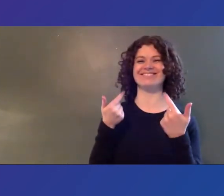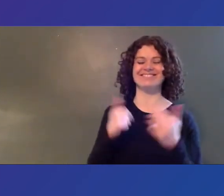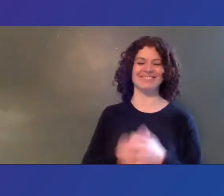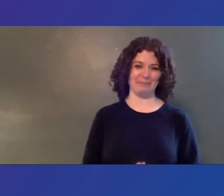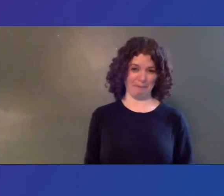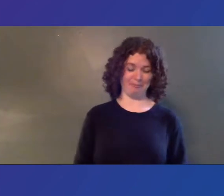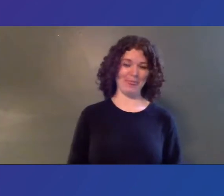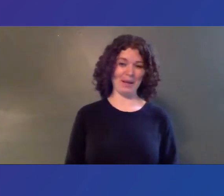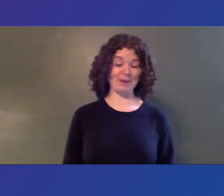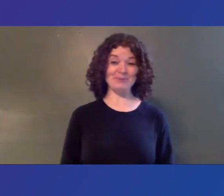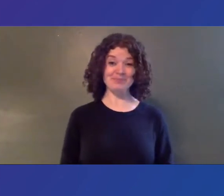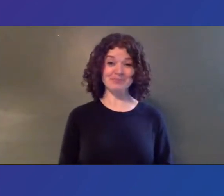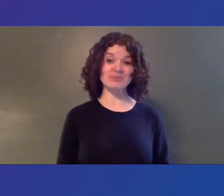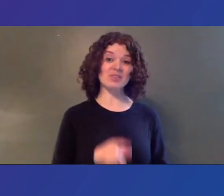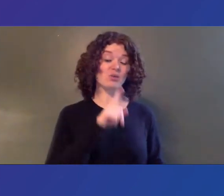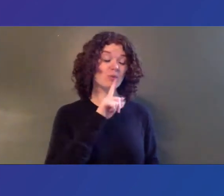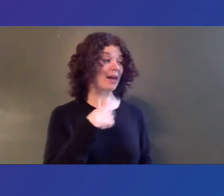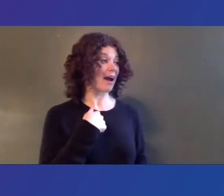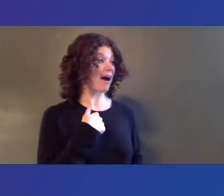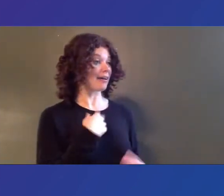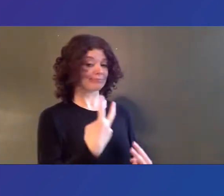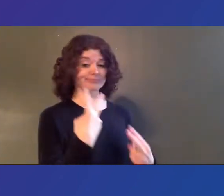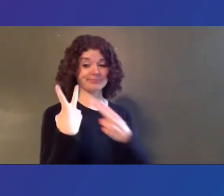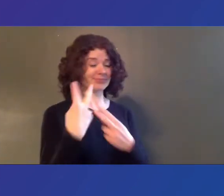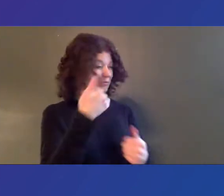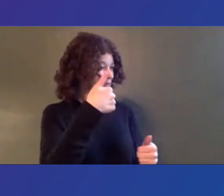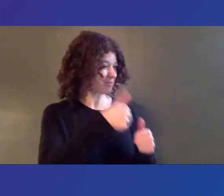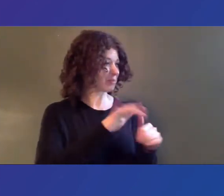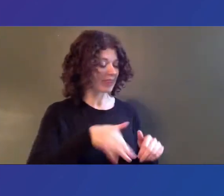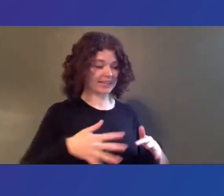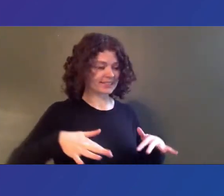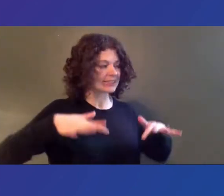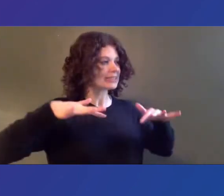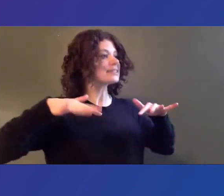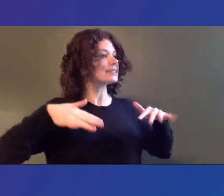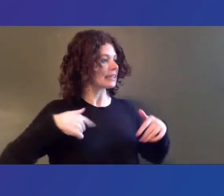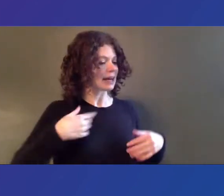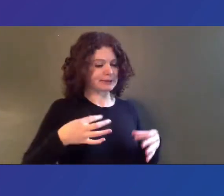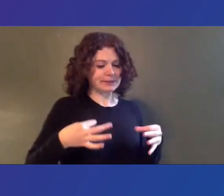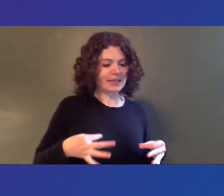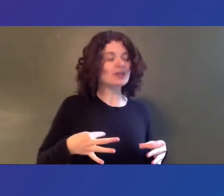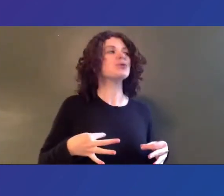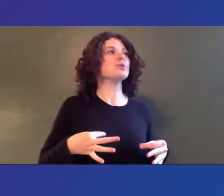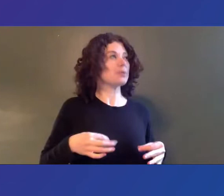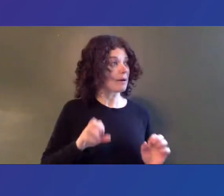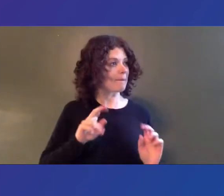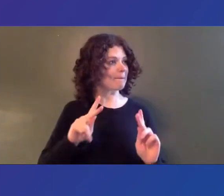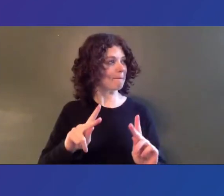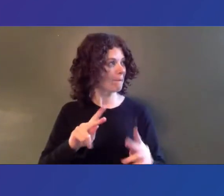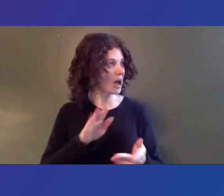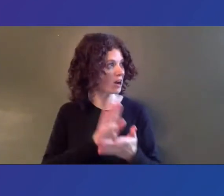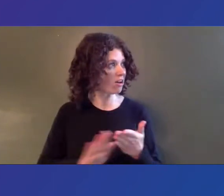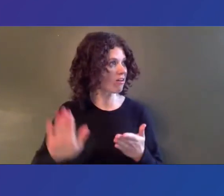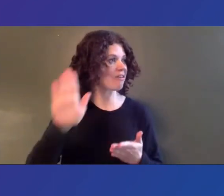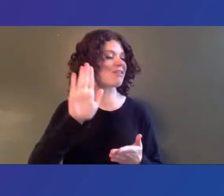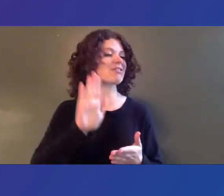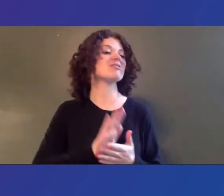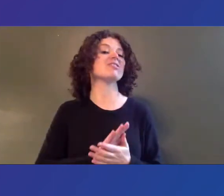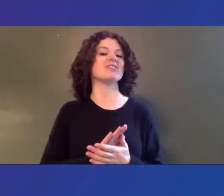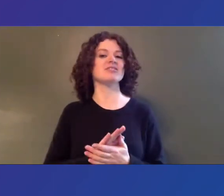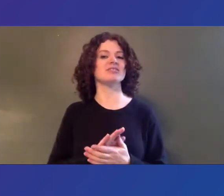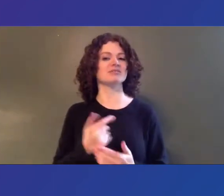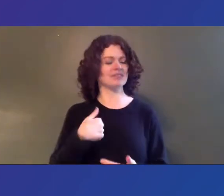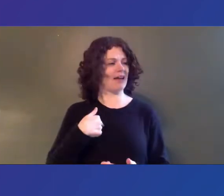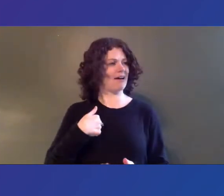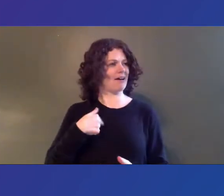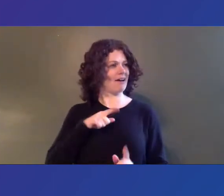I remember that panic as well when I was deciding to go back into college. I went back to do my